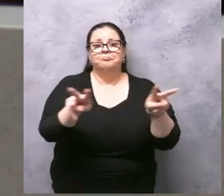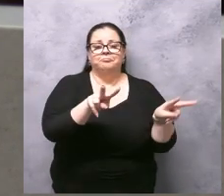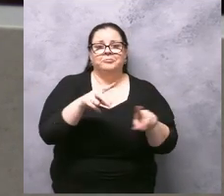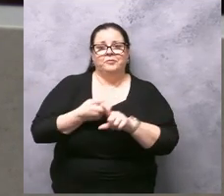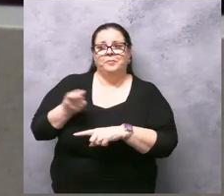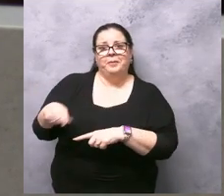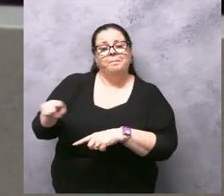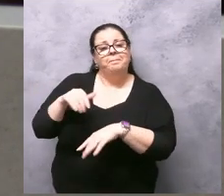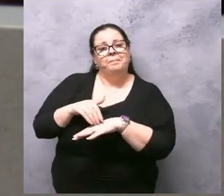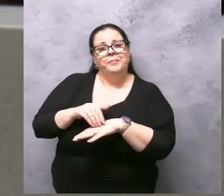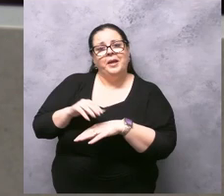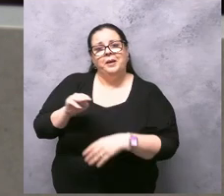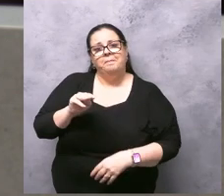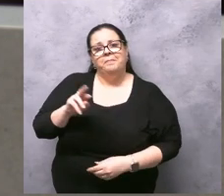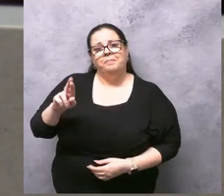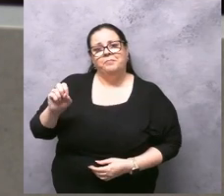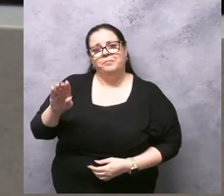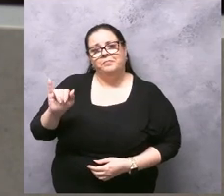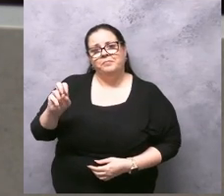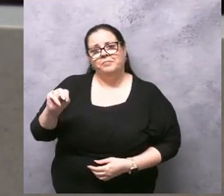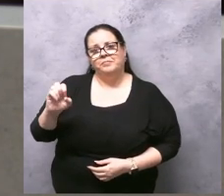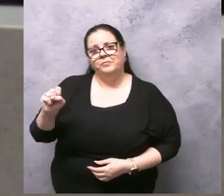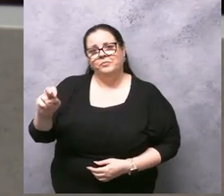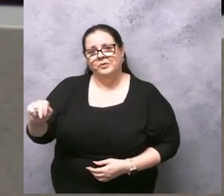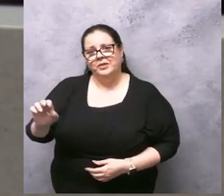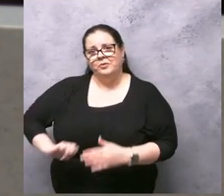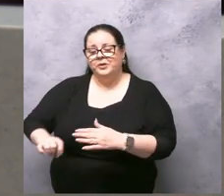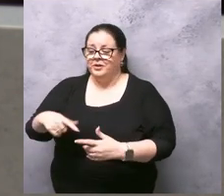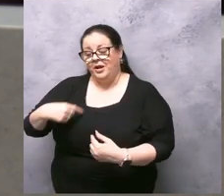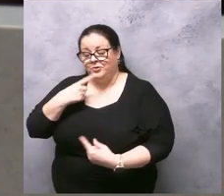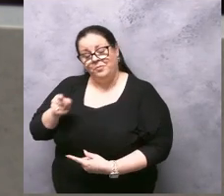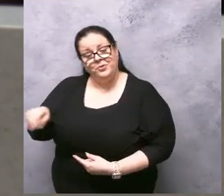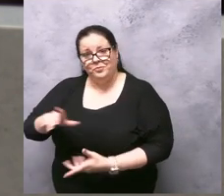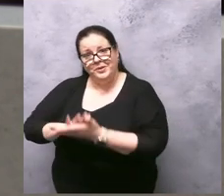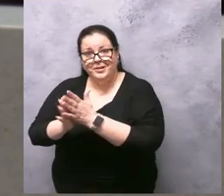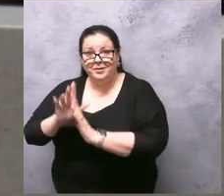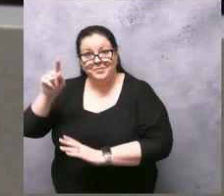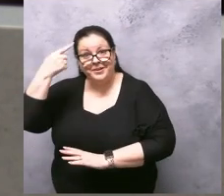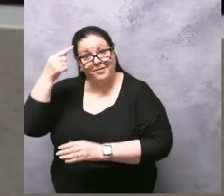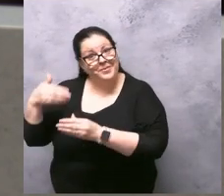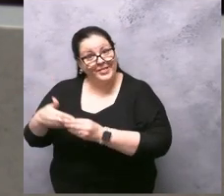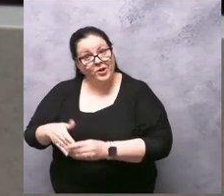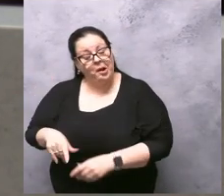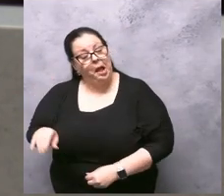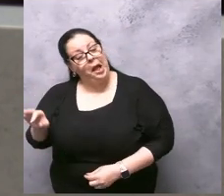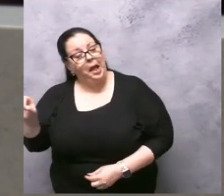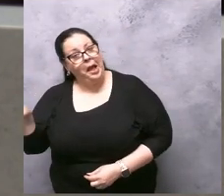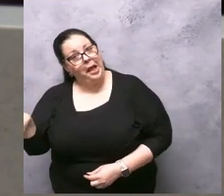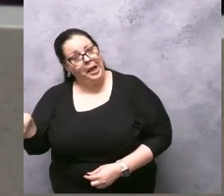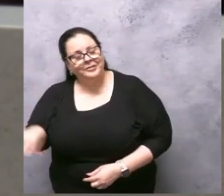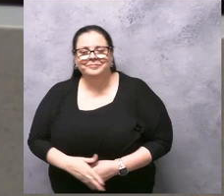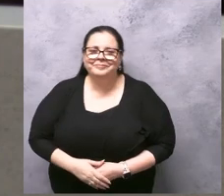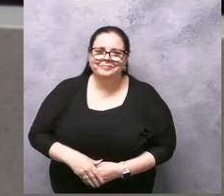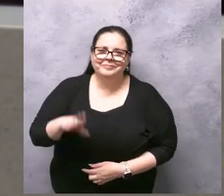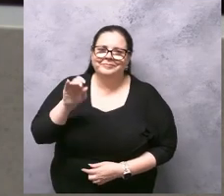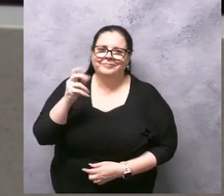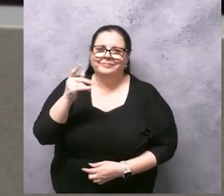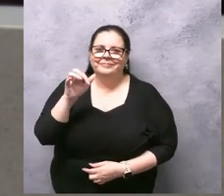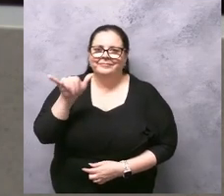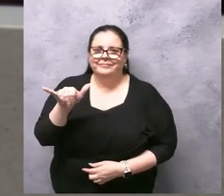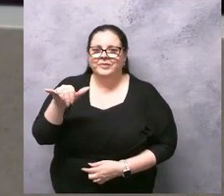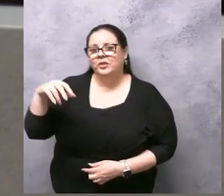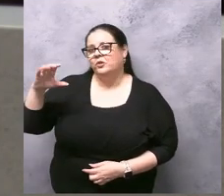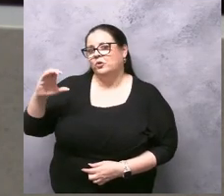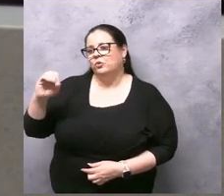at M. Robinson Elementary, all future elected leaders. I gave them some help and guidance in that regard. So Becky Koop at Smith Middle